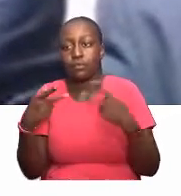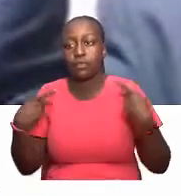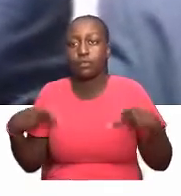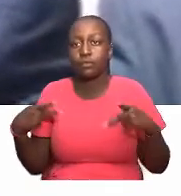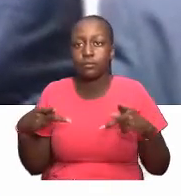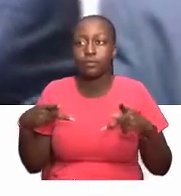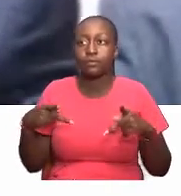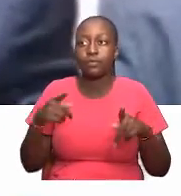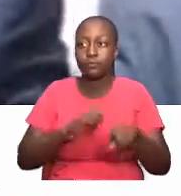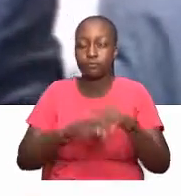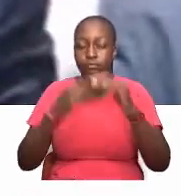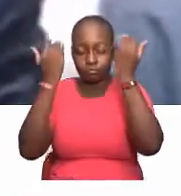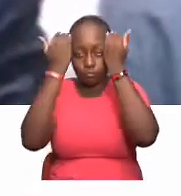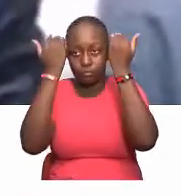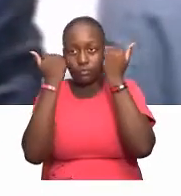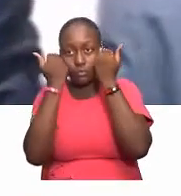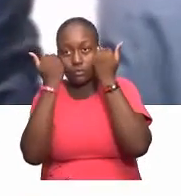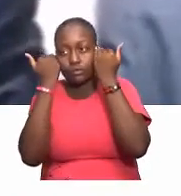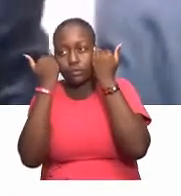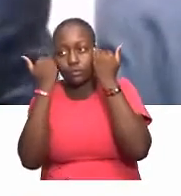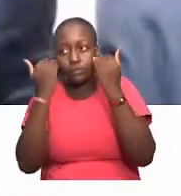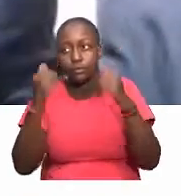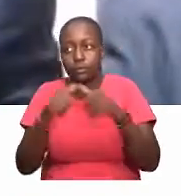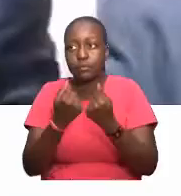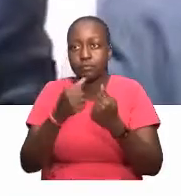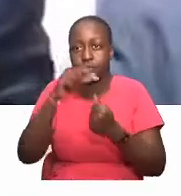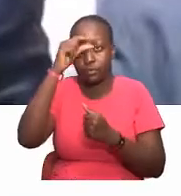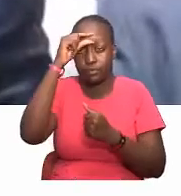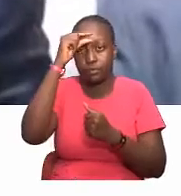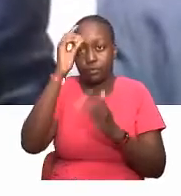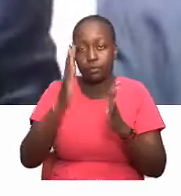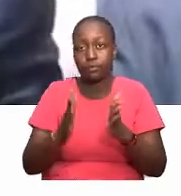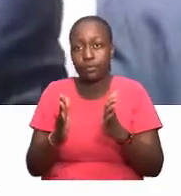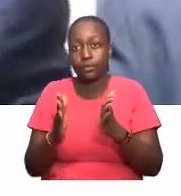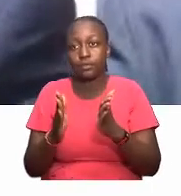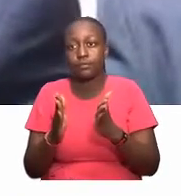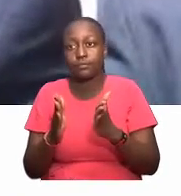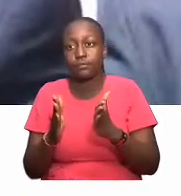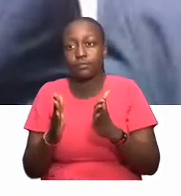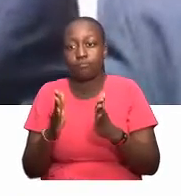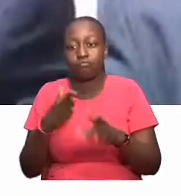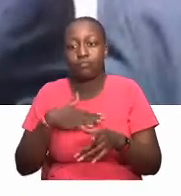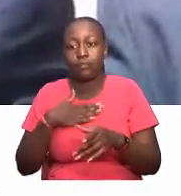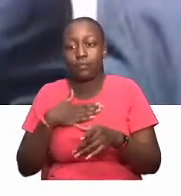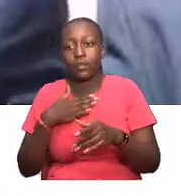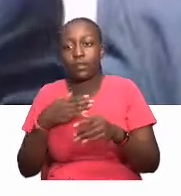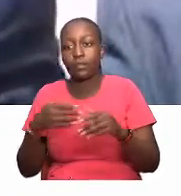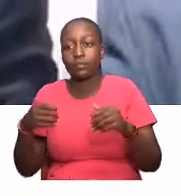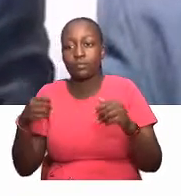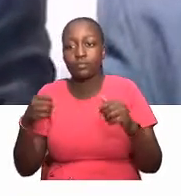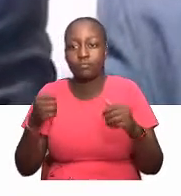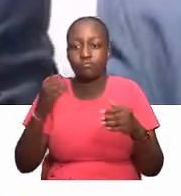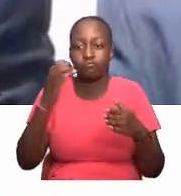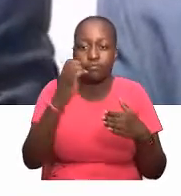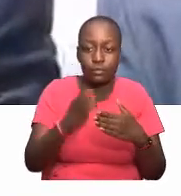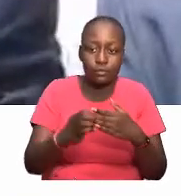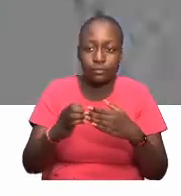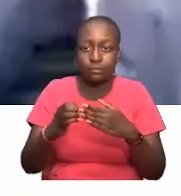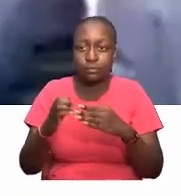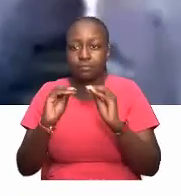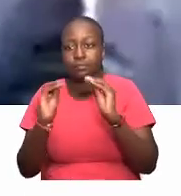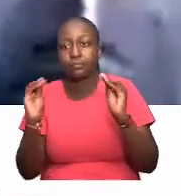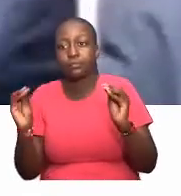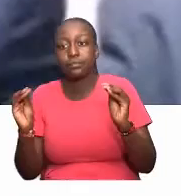in court is what is going to happen to the governor. It is not our role as an assembly to interfere in any way